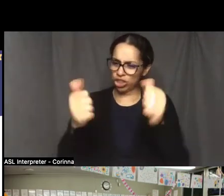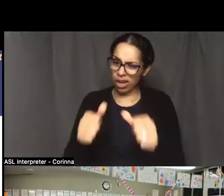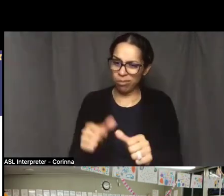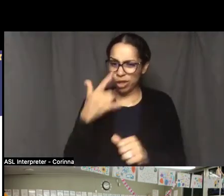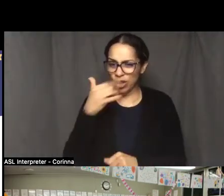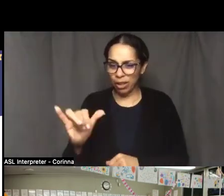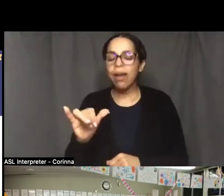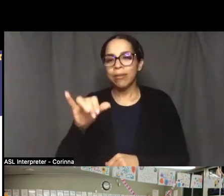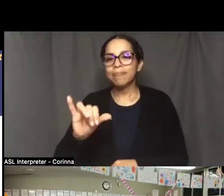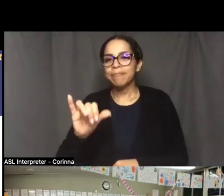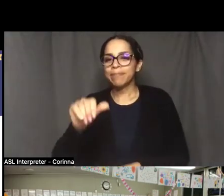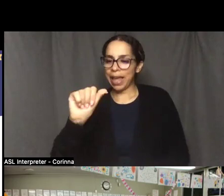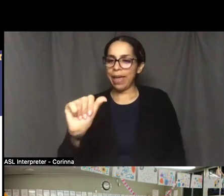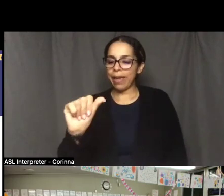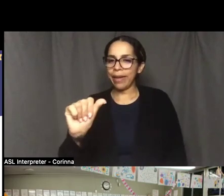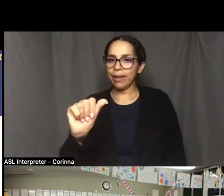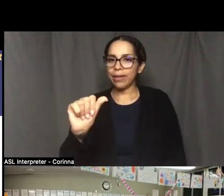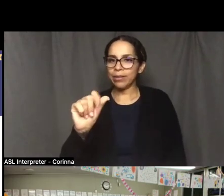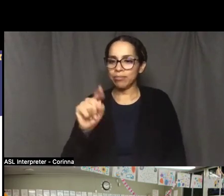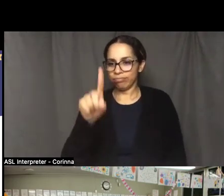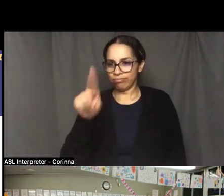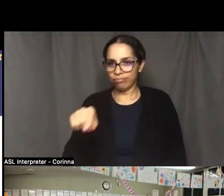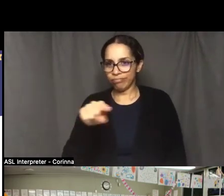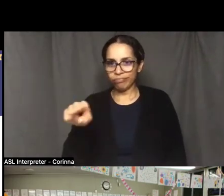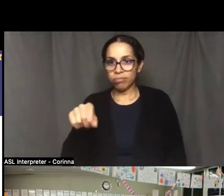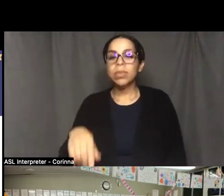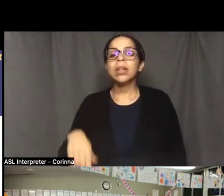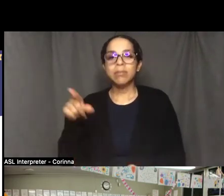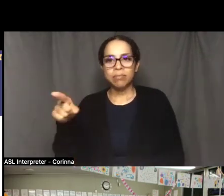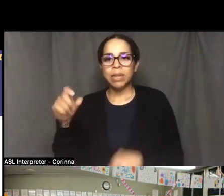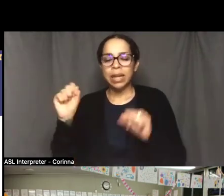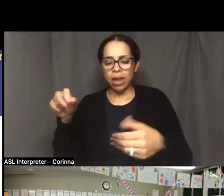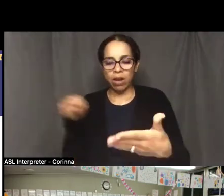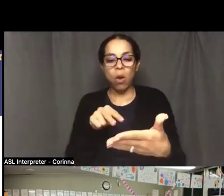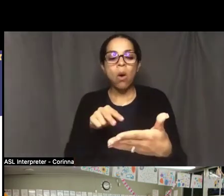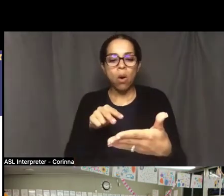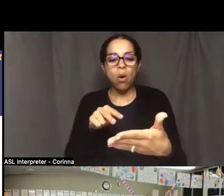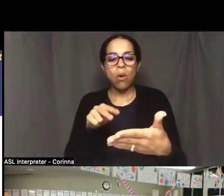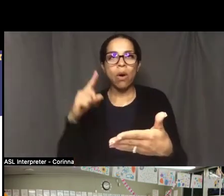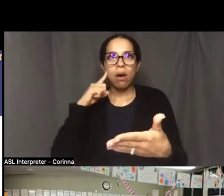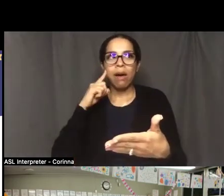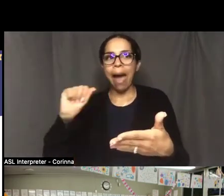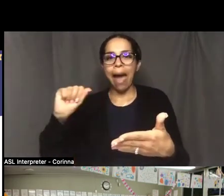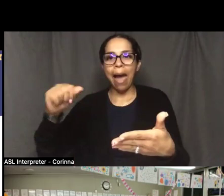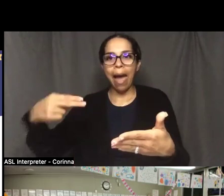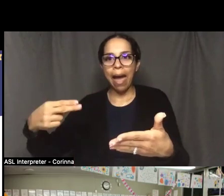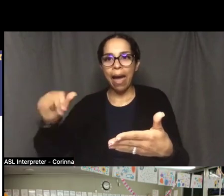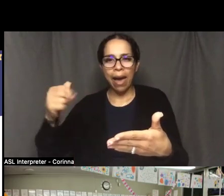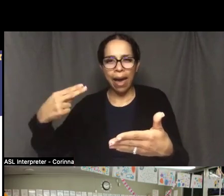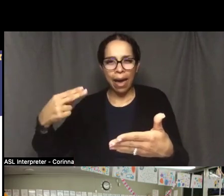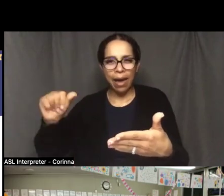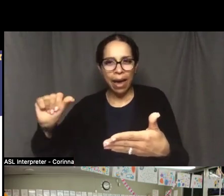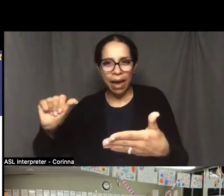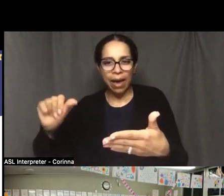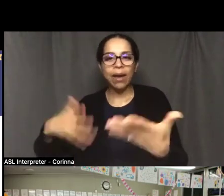cross across it. And they can look at that and associate the sound "a" with that. So that phonics is matching the sound with the